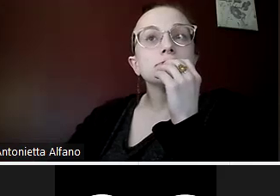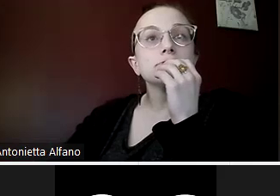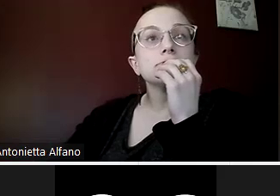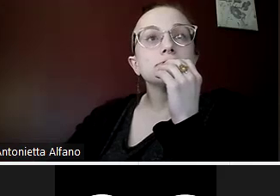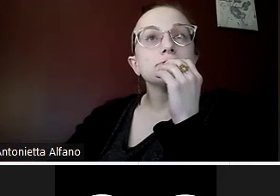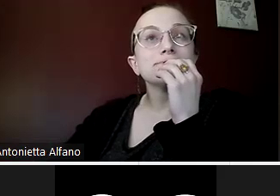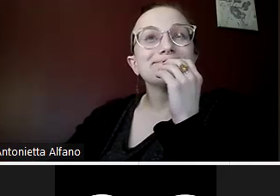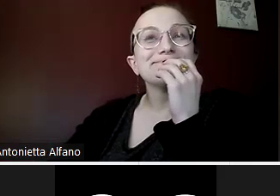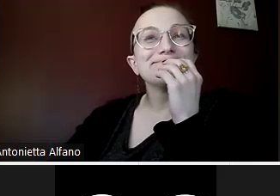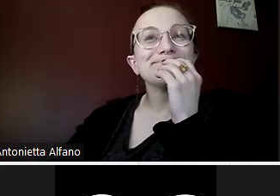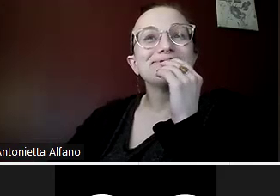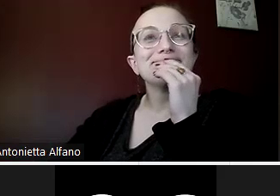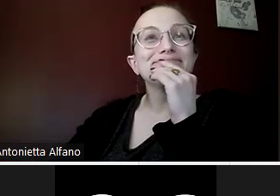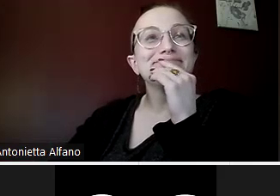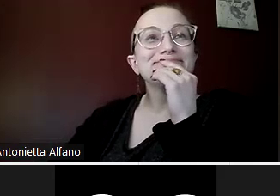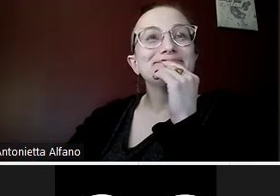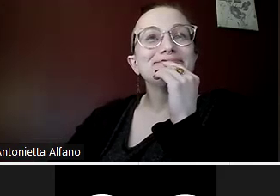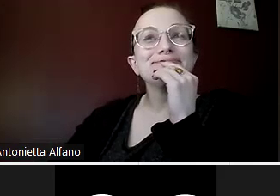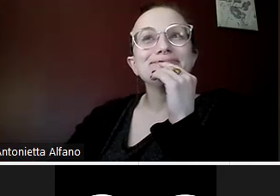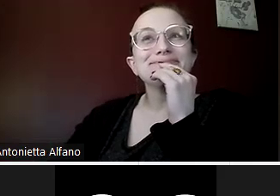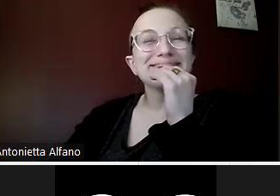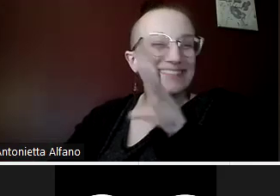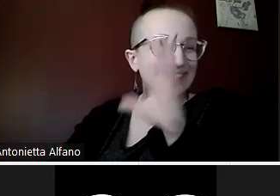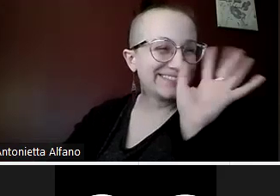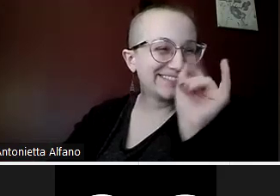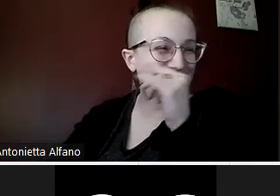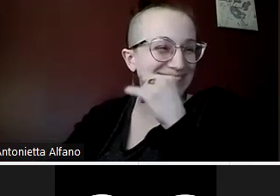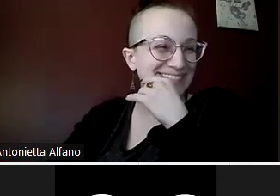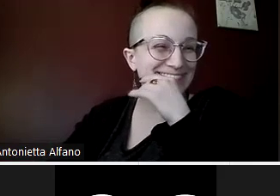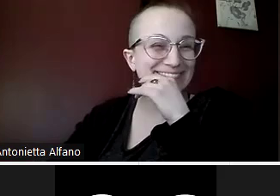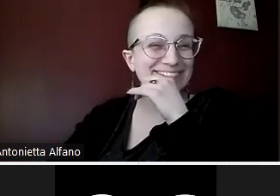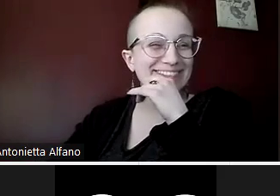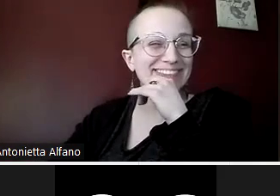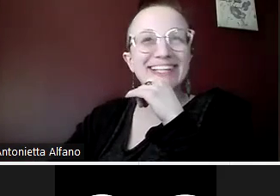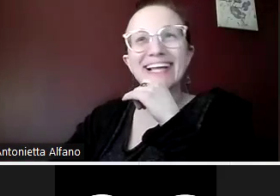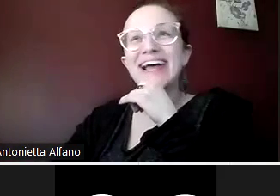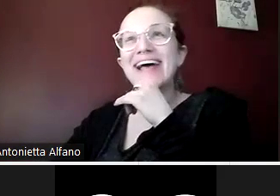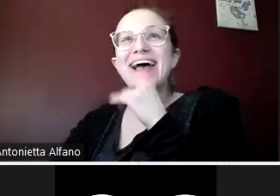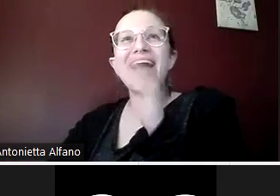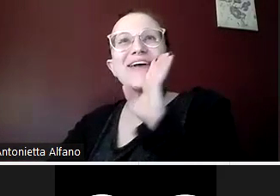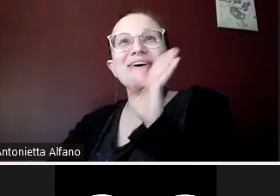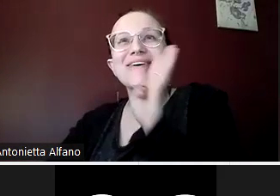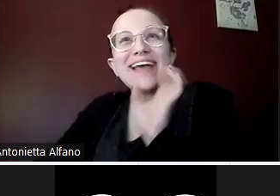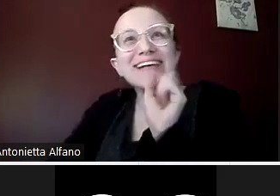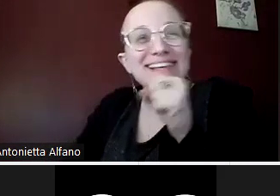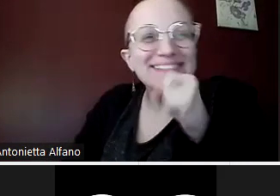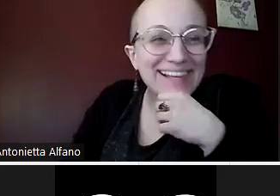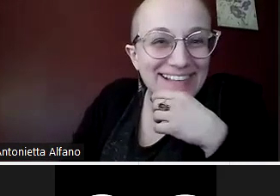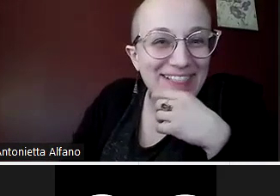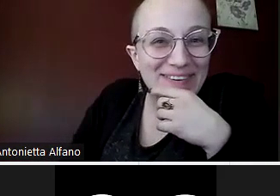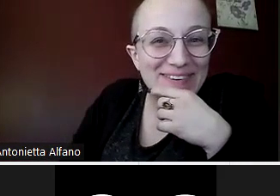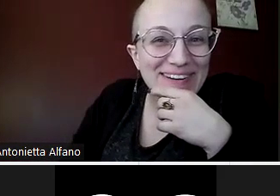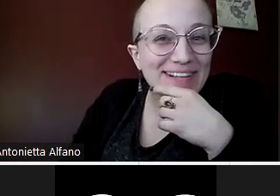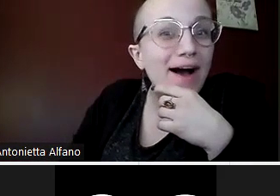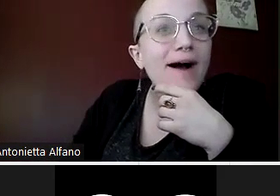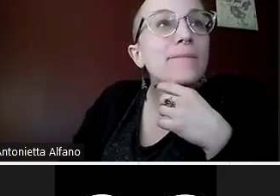Antonietta has her hand up. Hi, Antonietta. Thanks for being here. I didn't see you join us because I've been sharing. Hello, yes.